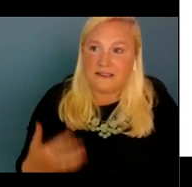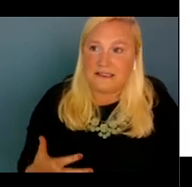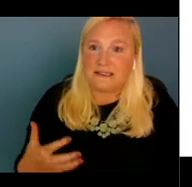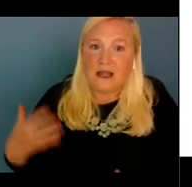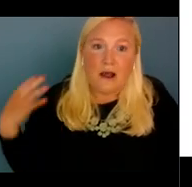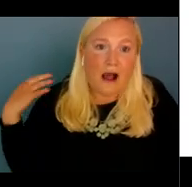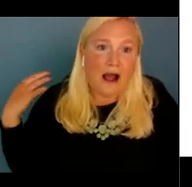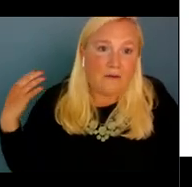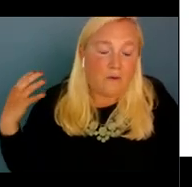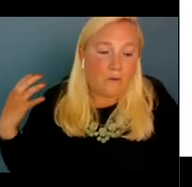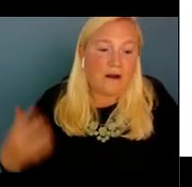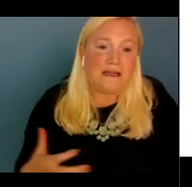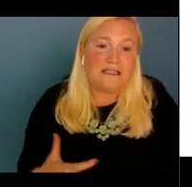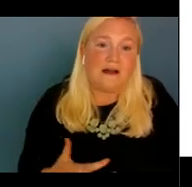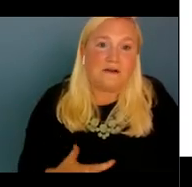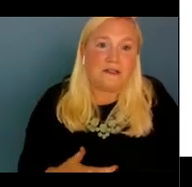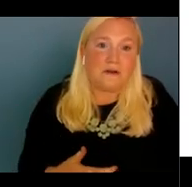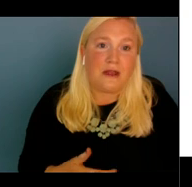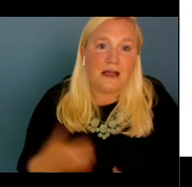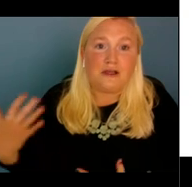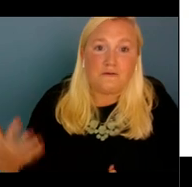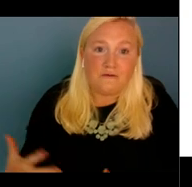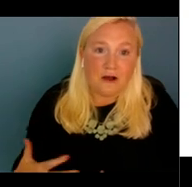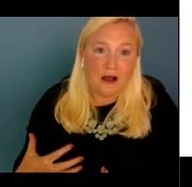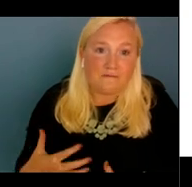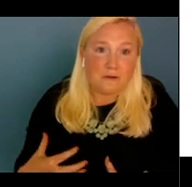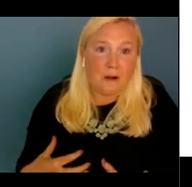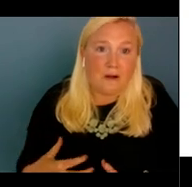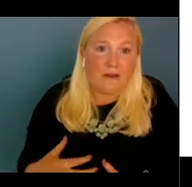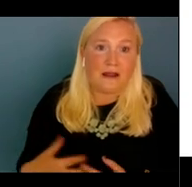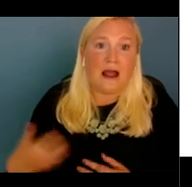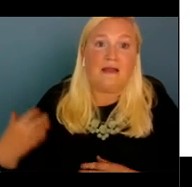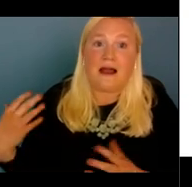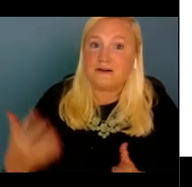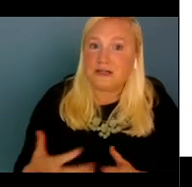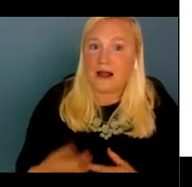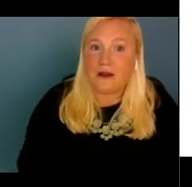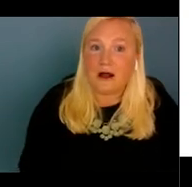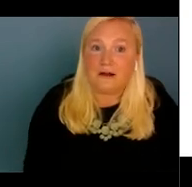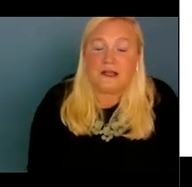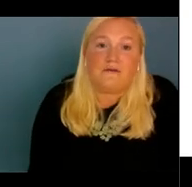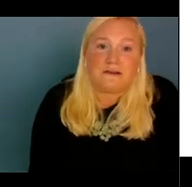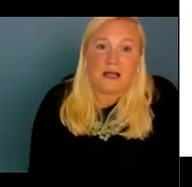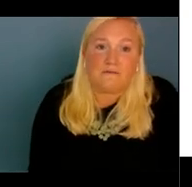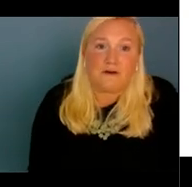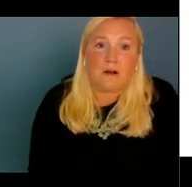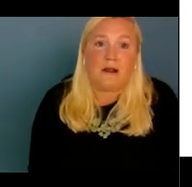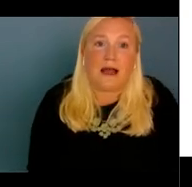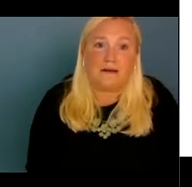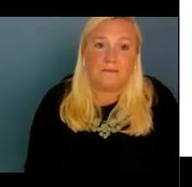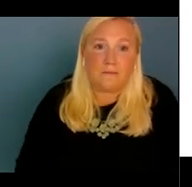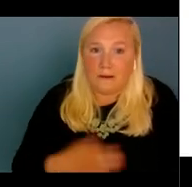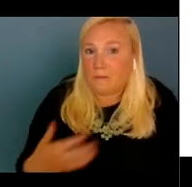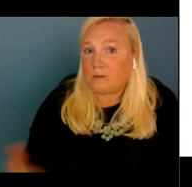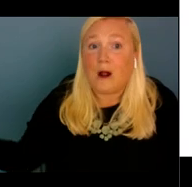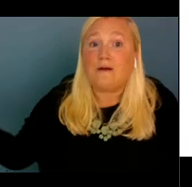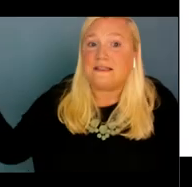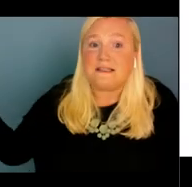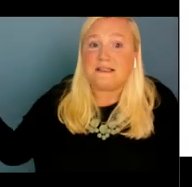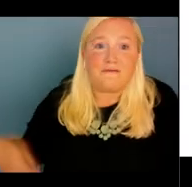practice we're working together so that you feel comfortable that your child also feels comfortable